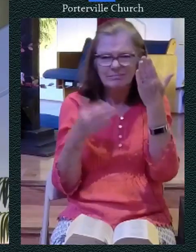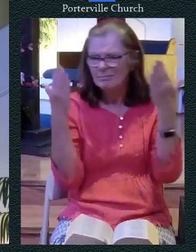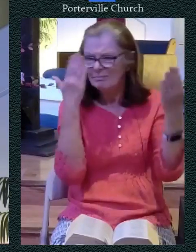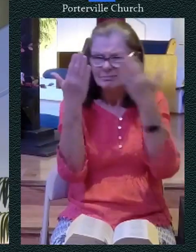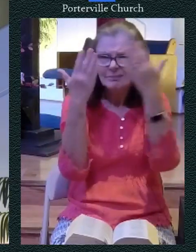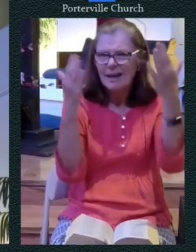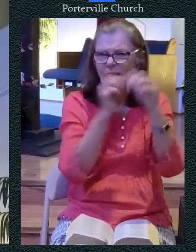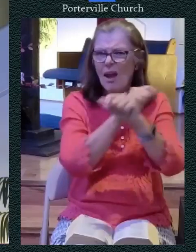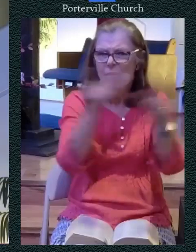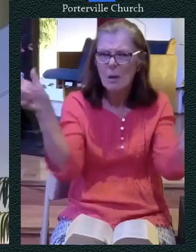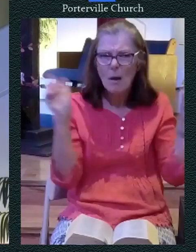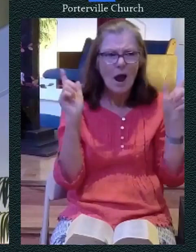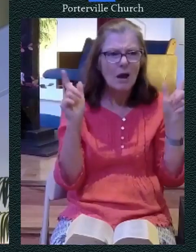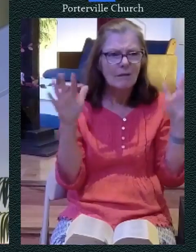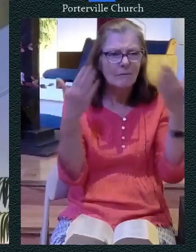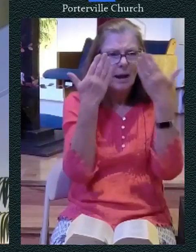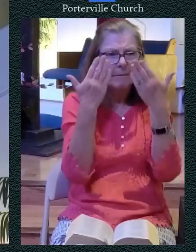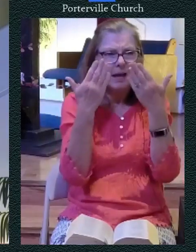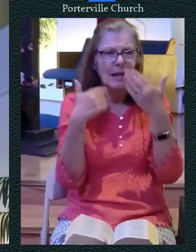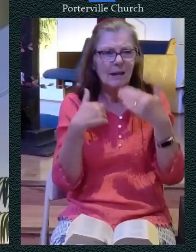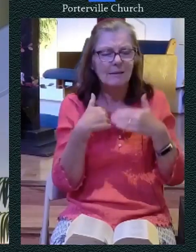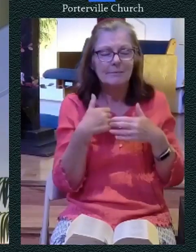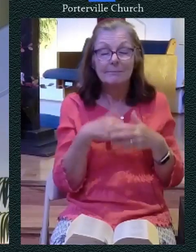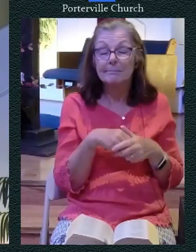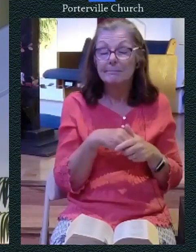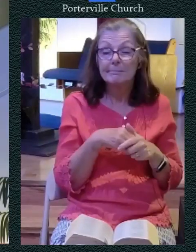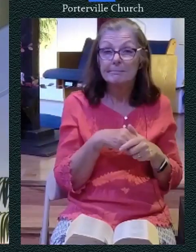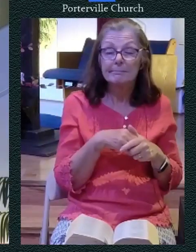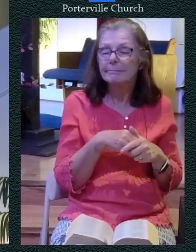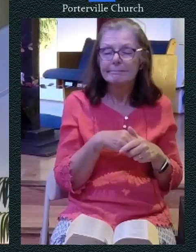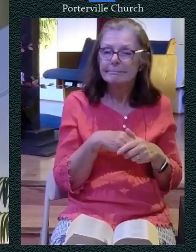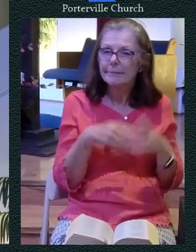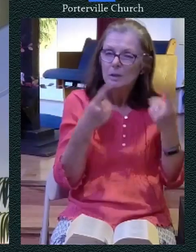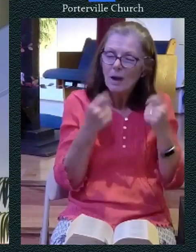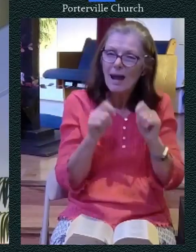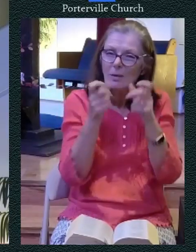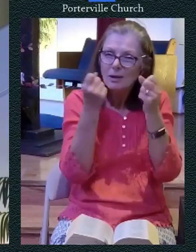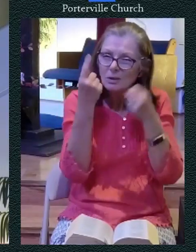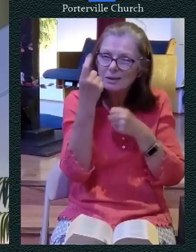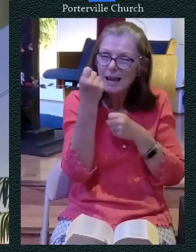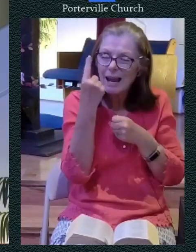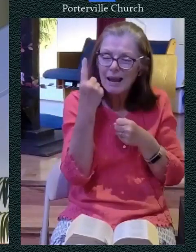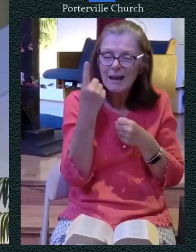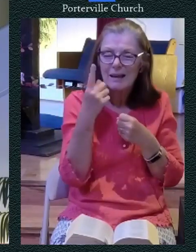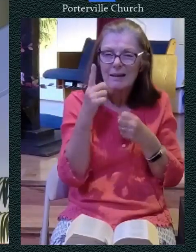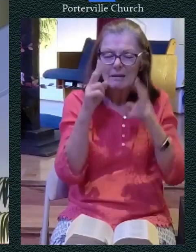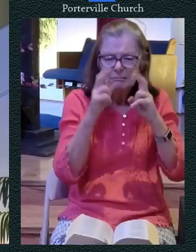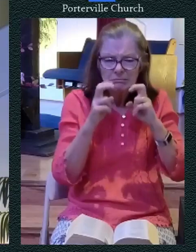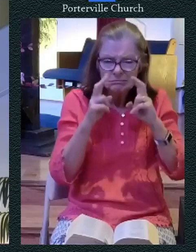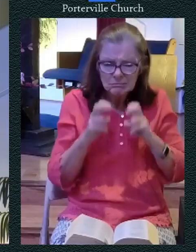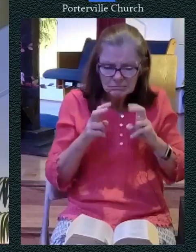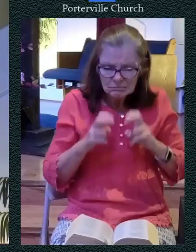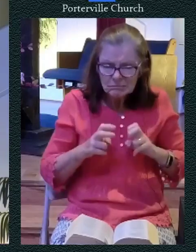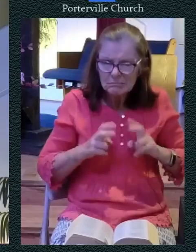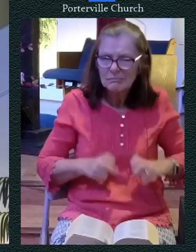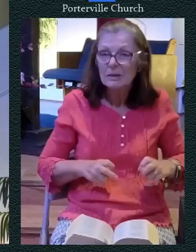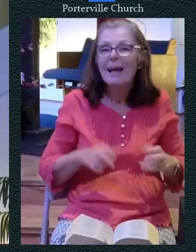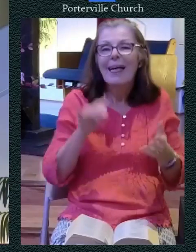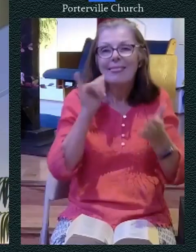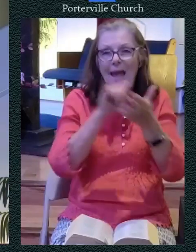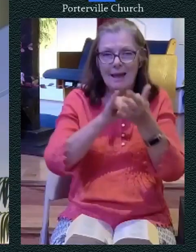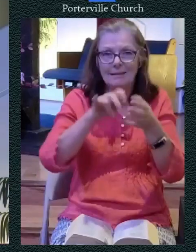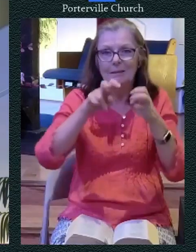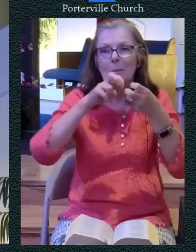And in some way we haven't yet tried to understand or dug into, this is the source, of